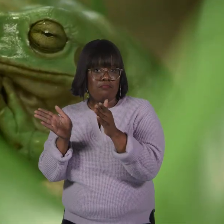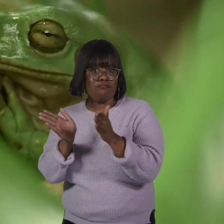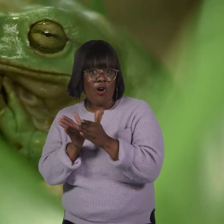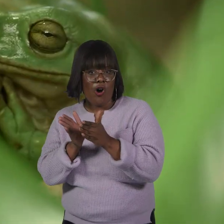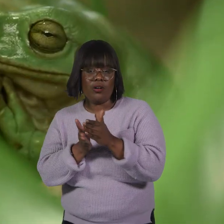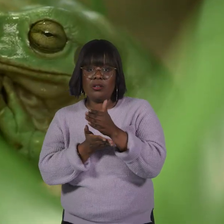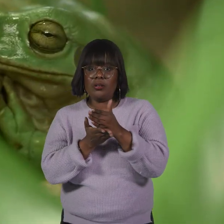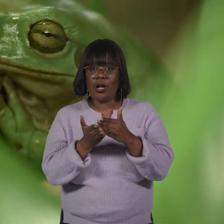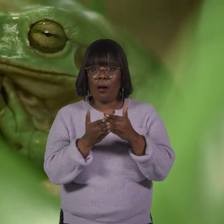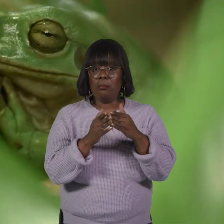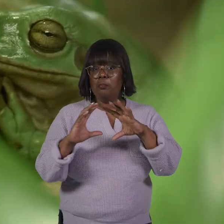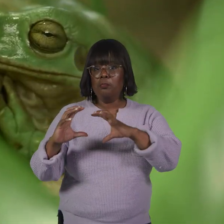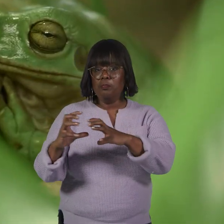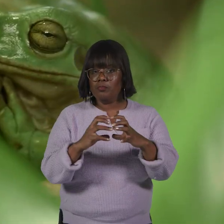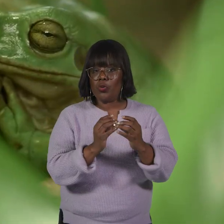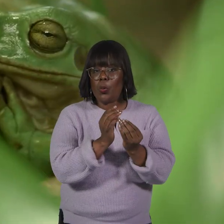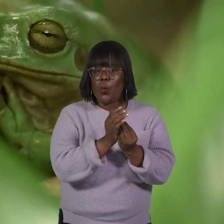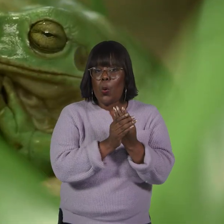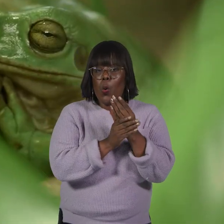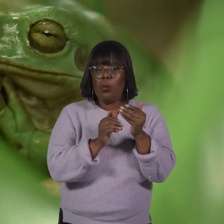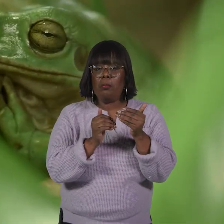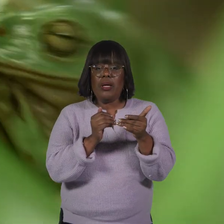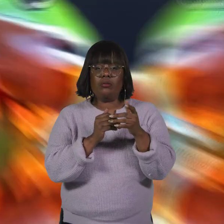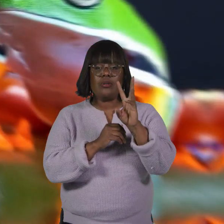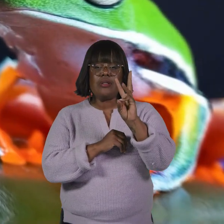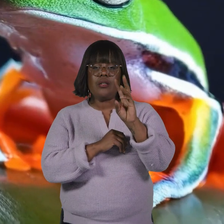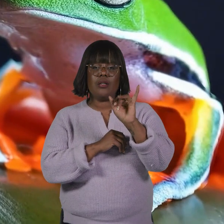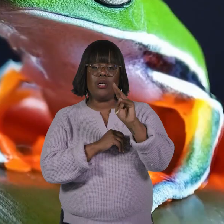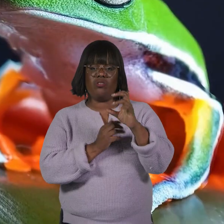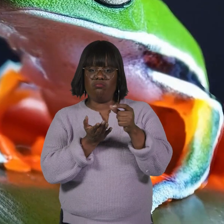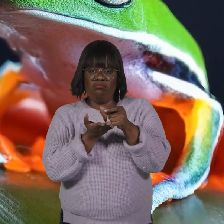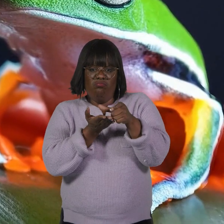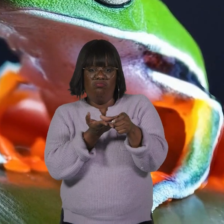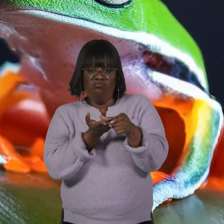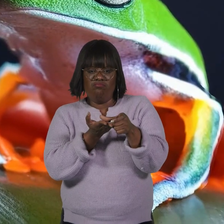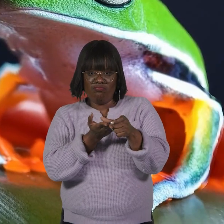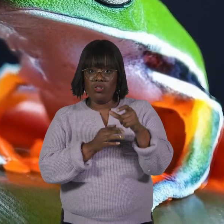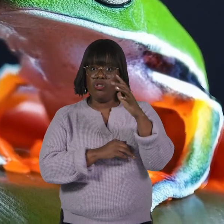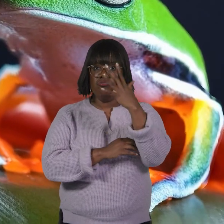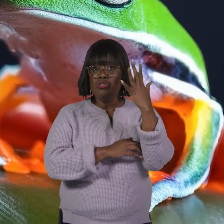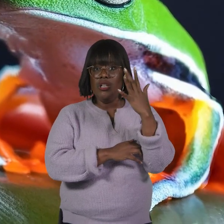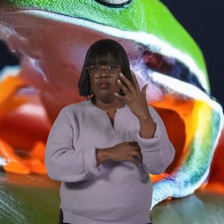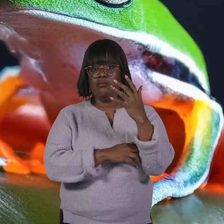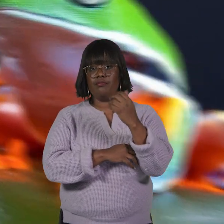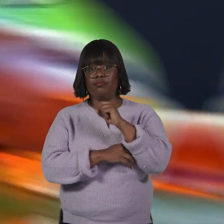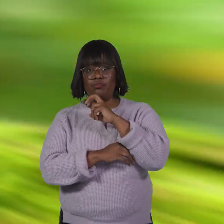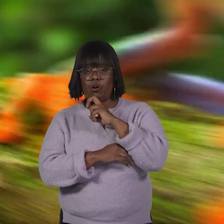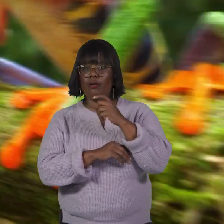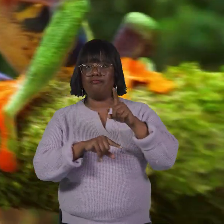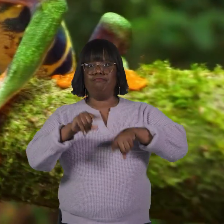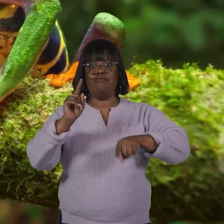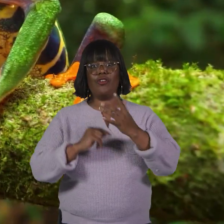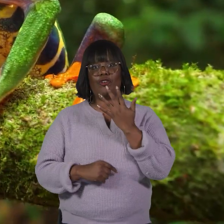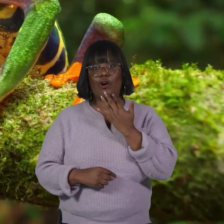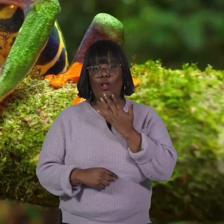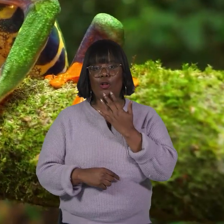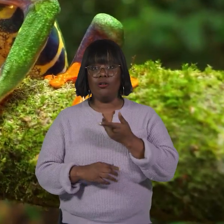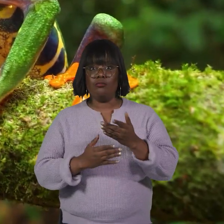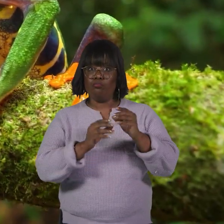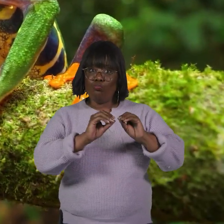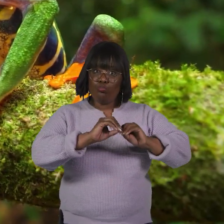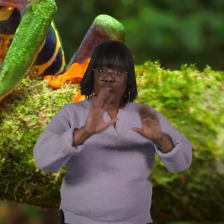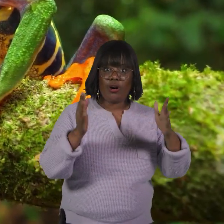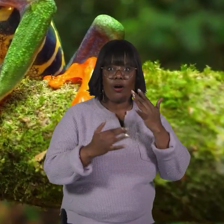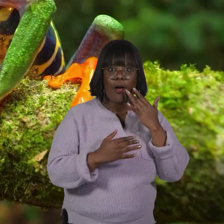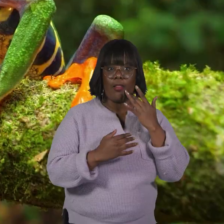species can grow nearly 6 inches long. Tree frogs come in various colors. Their bright coloring